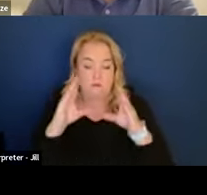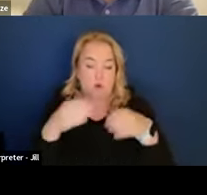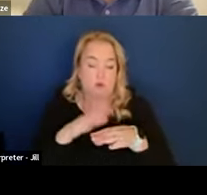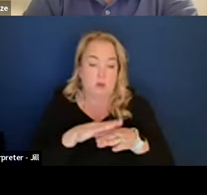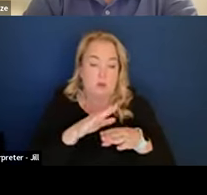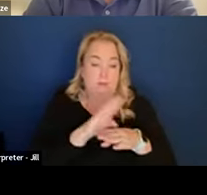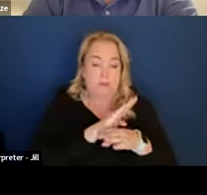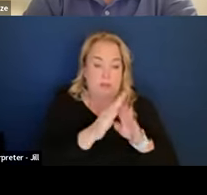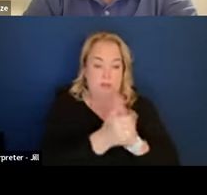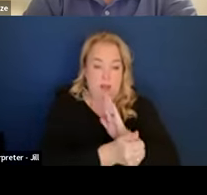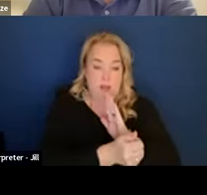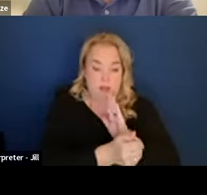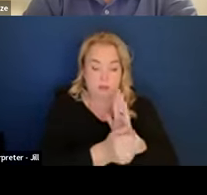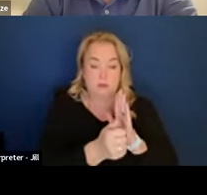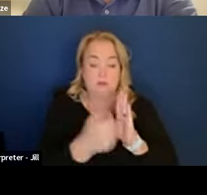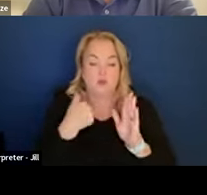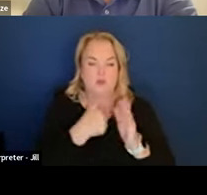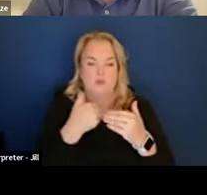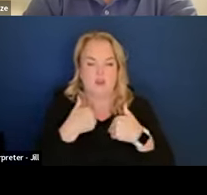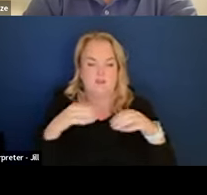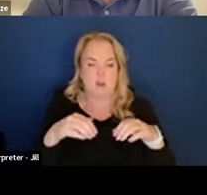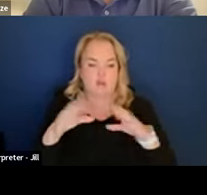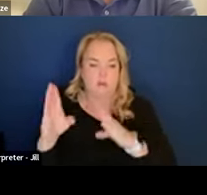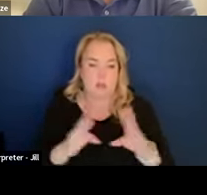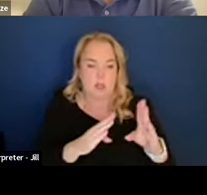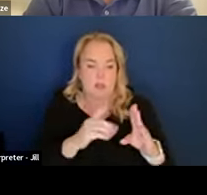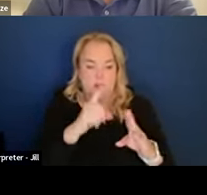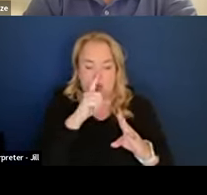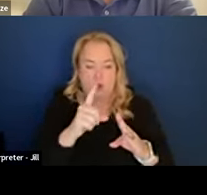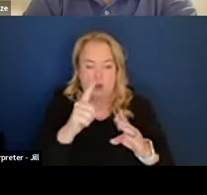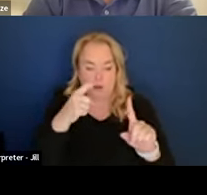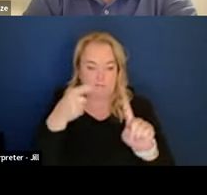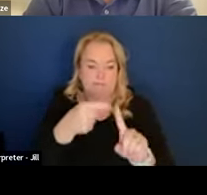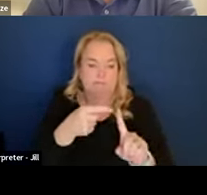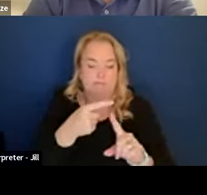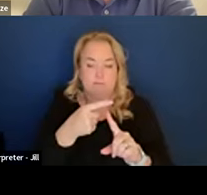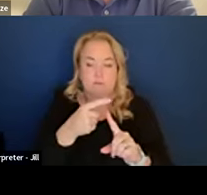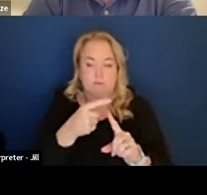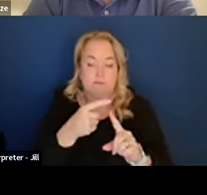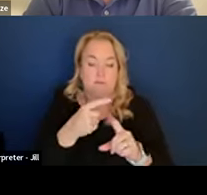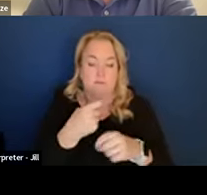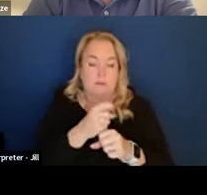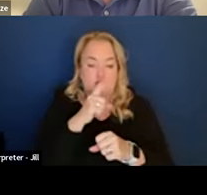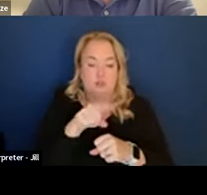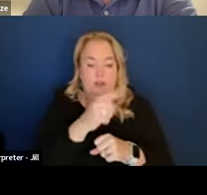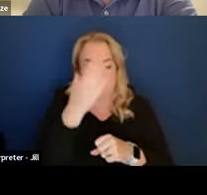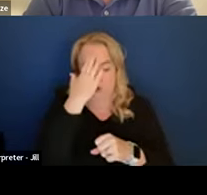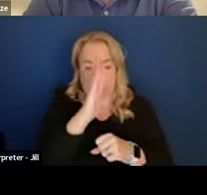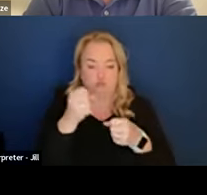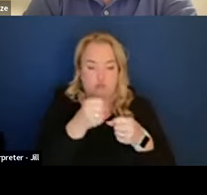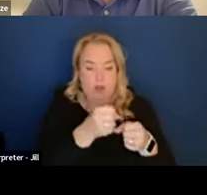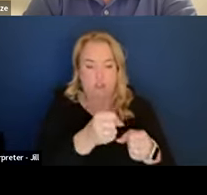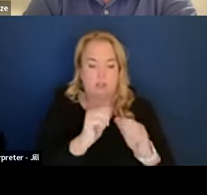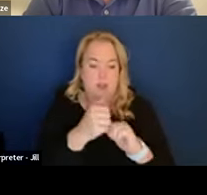business pillars. And so we have some action plans that are very strategic in the sense of this is their strategies and, you know, how we're going